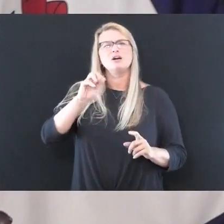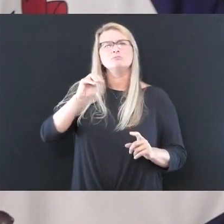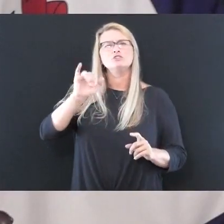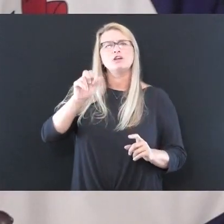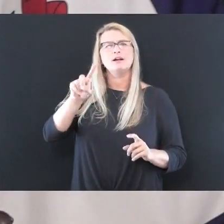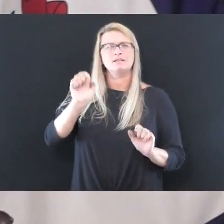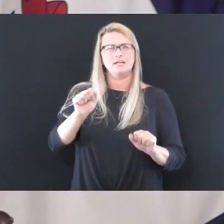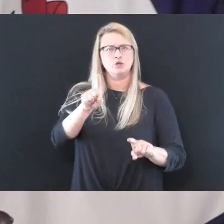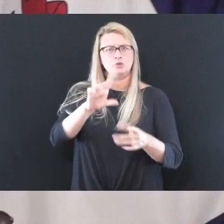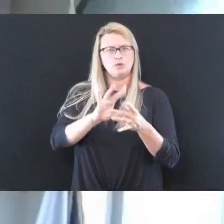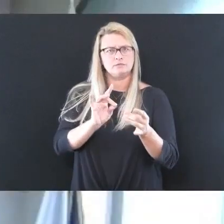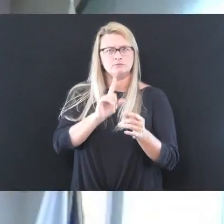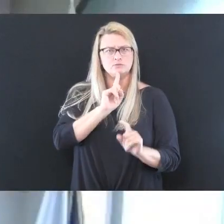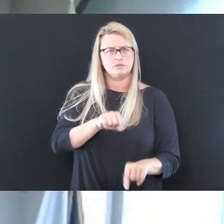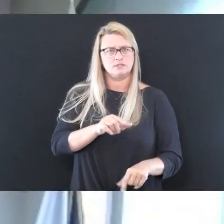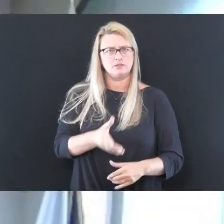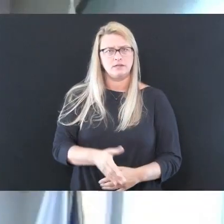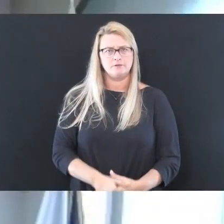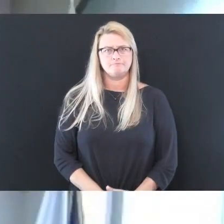in, please.